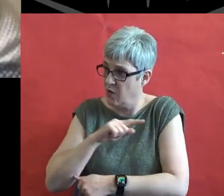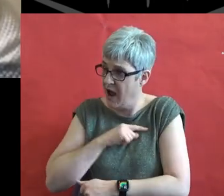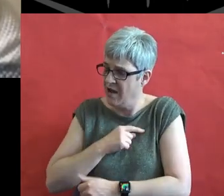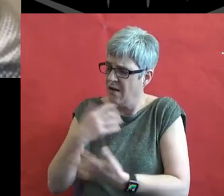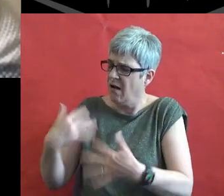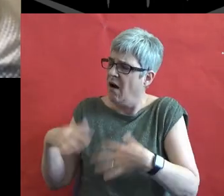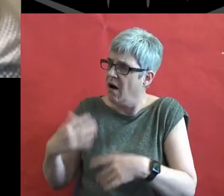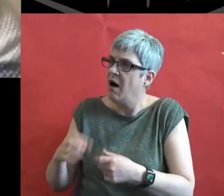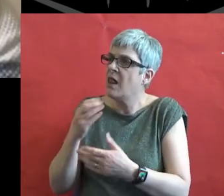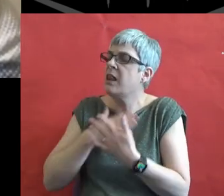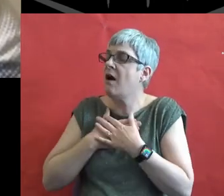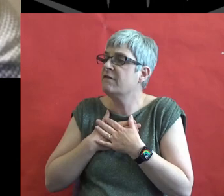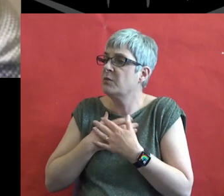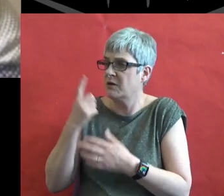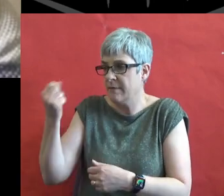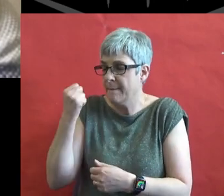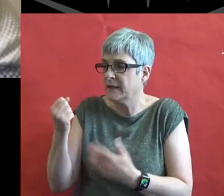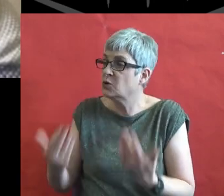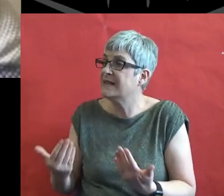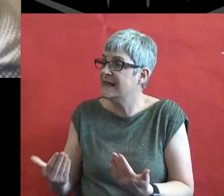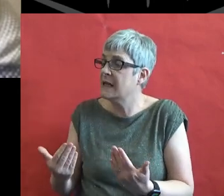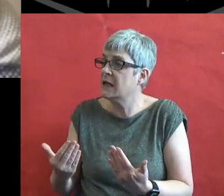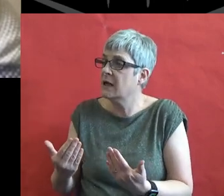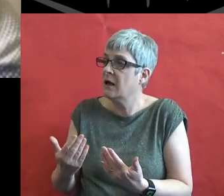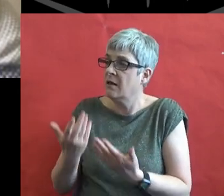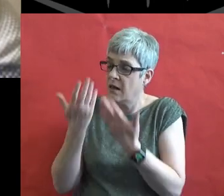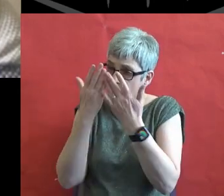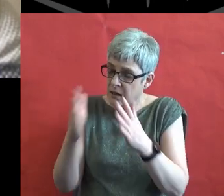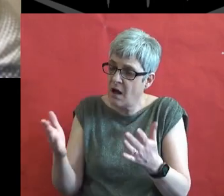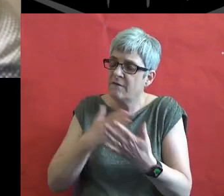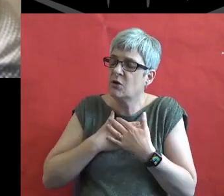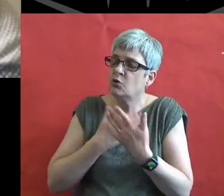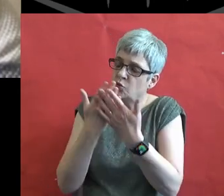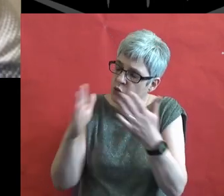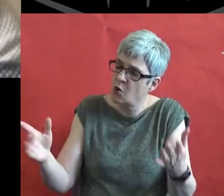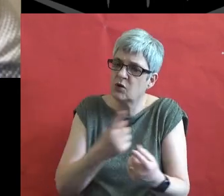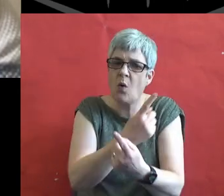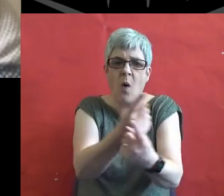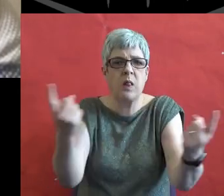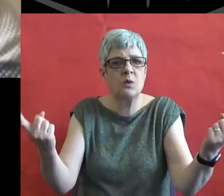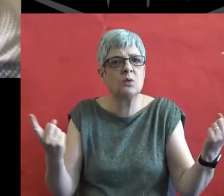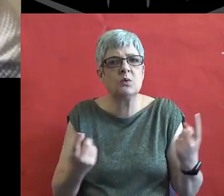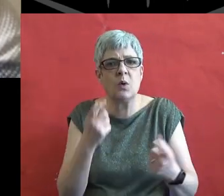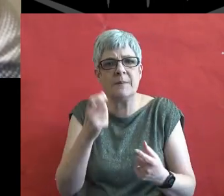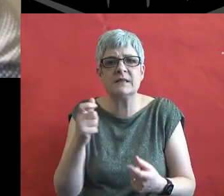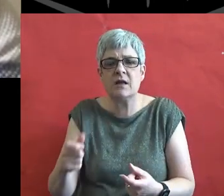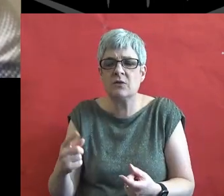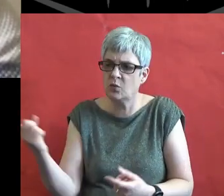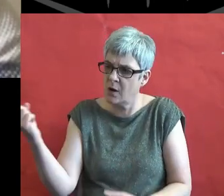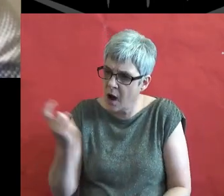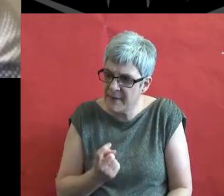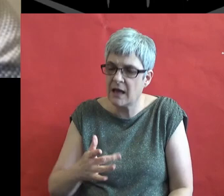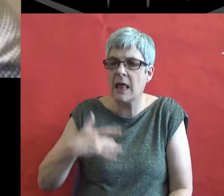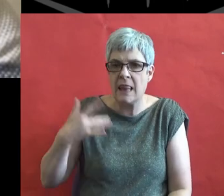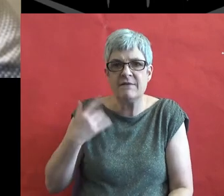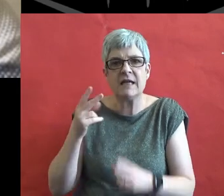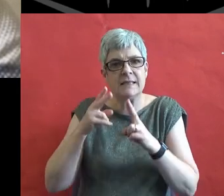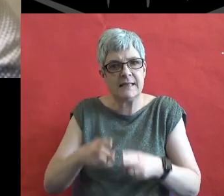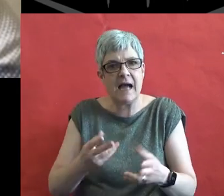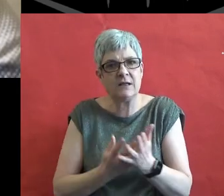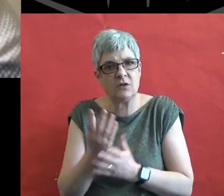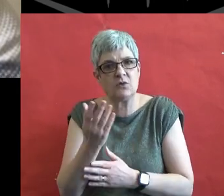love we recall today, the love you showed to all humankind through your coming, living and dying among us in